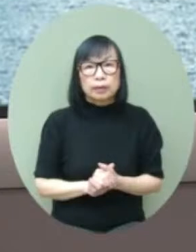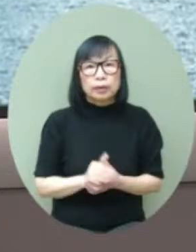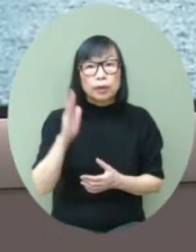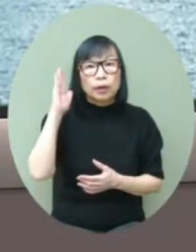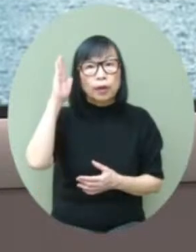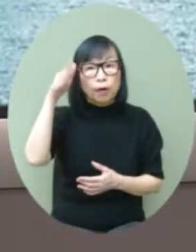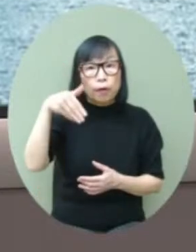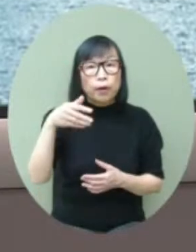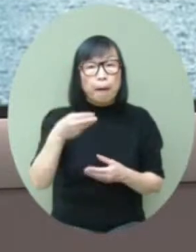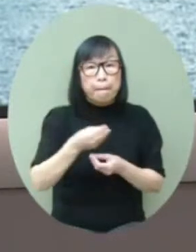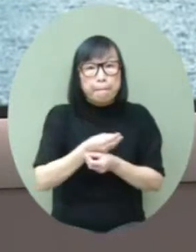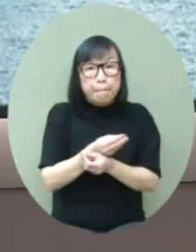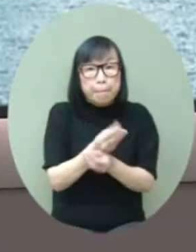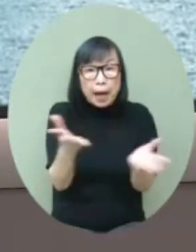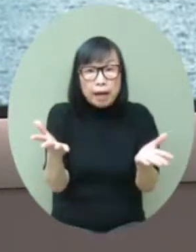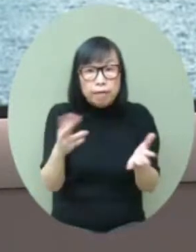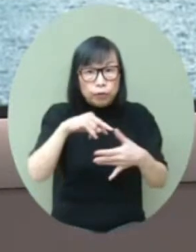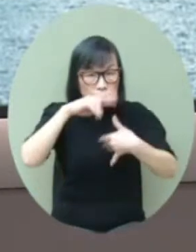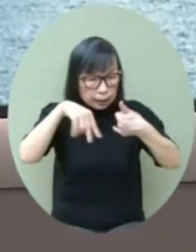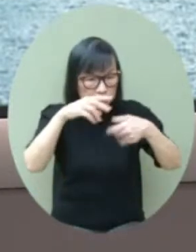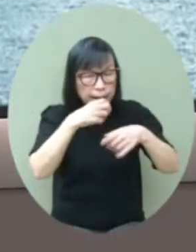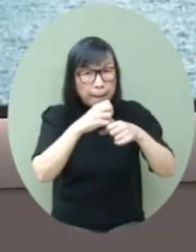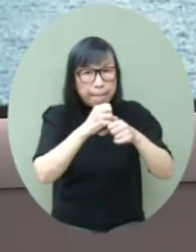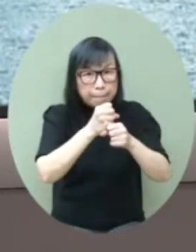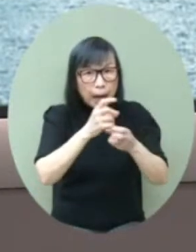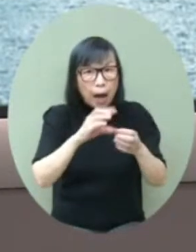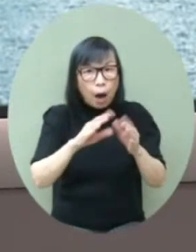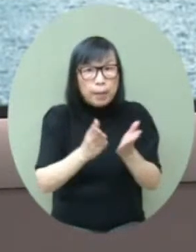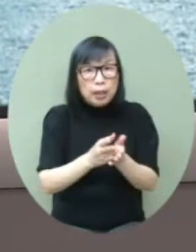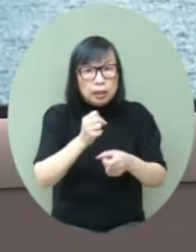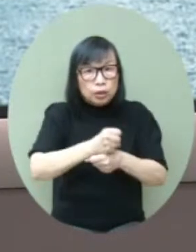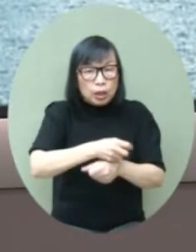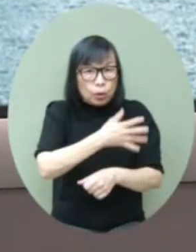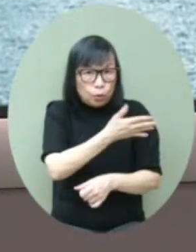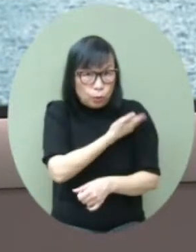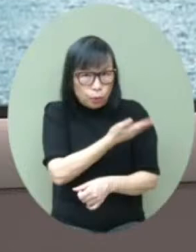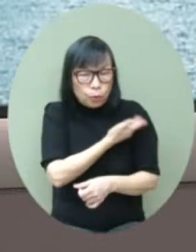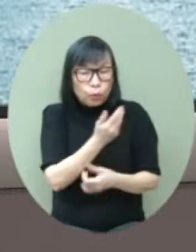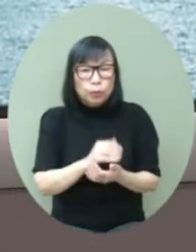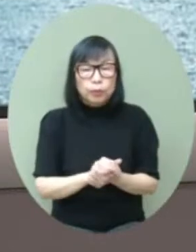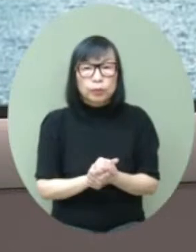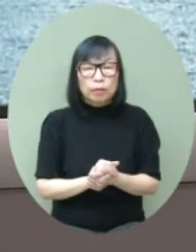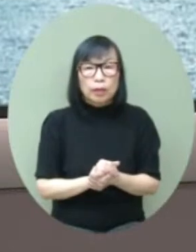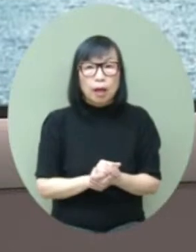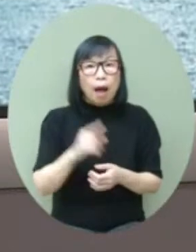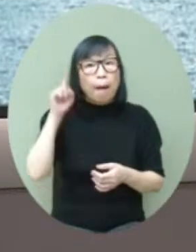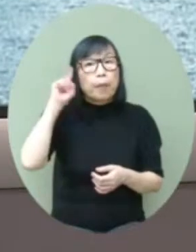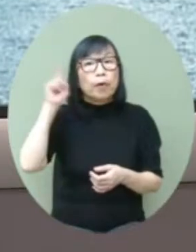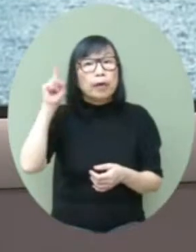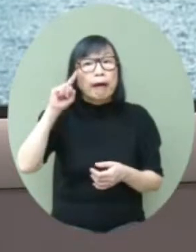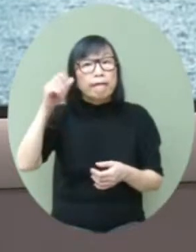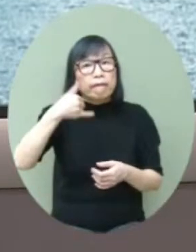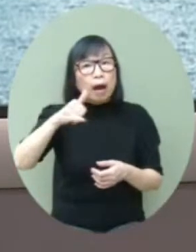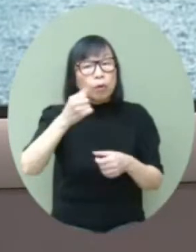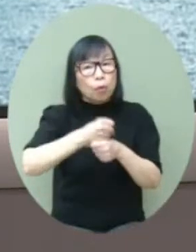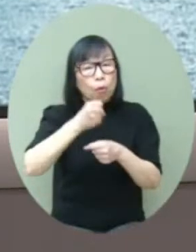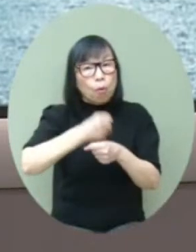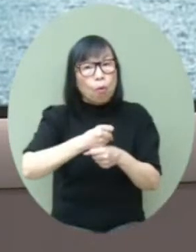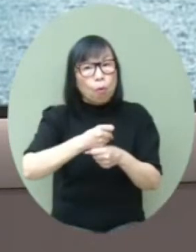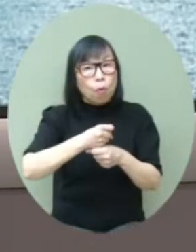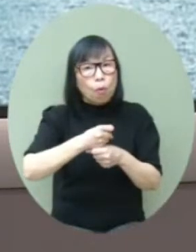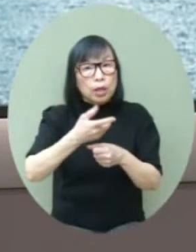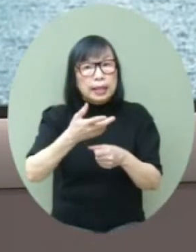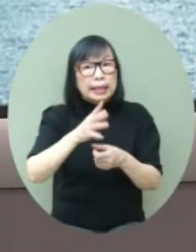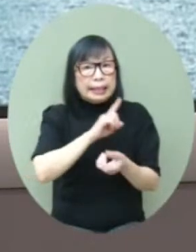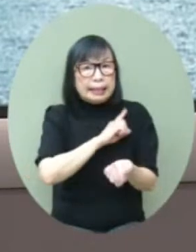transmission. Going forward, we will be distributing the testing kits to